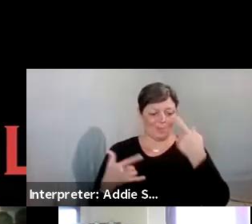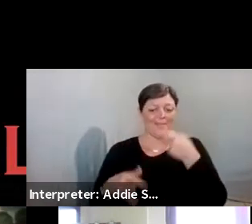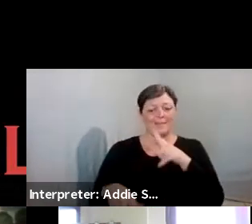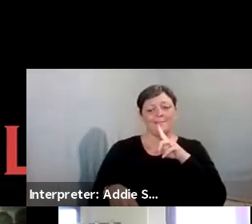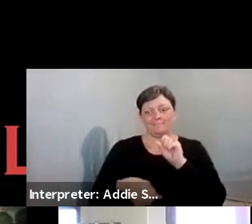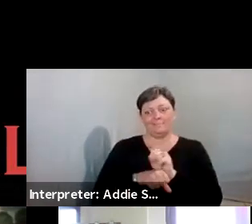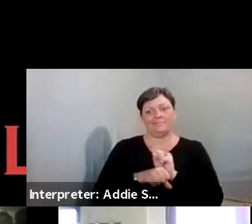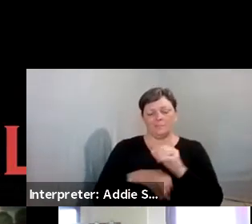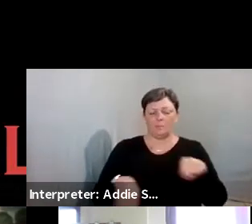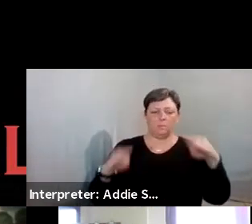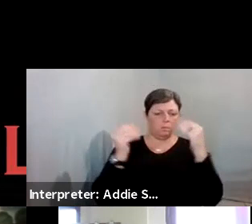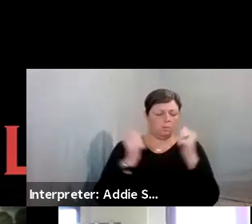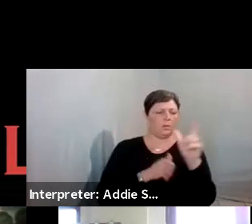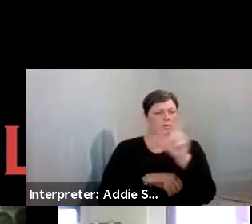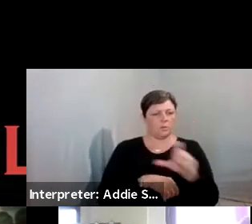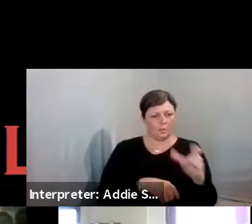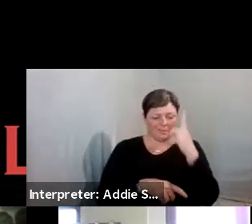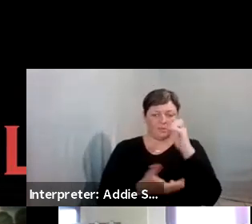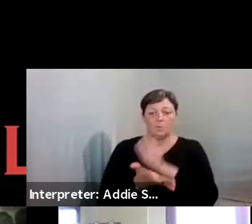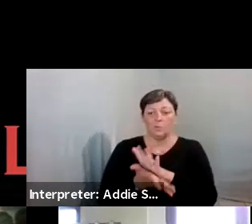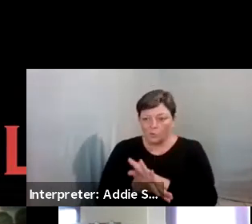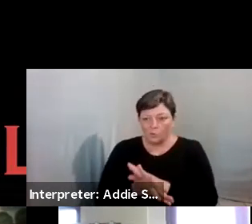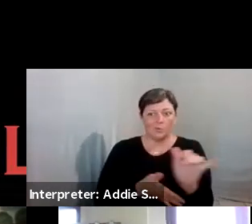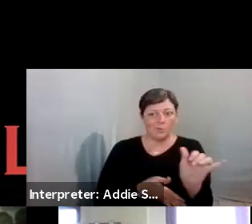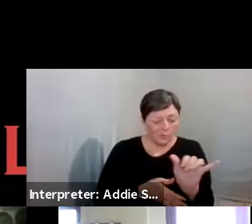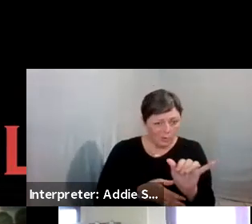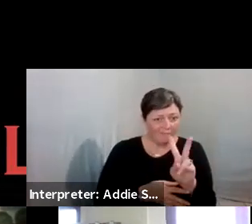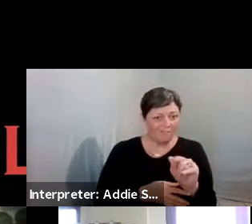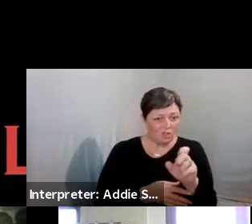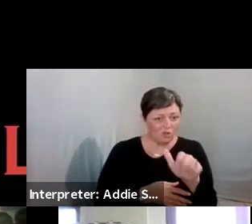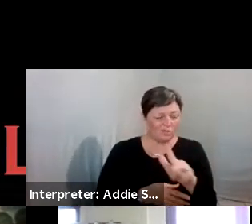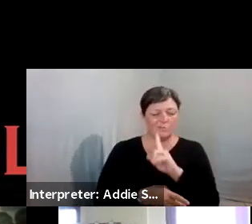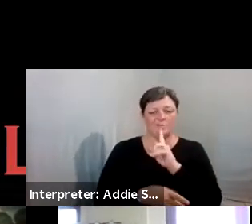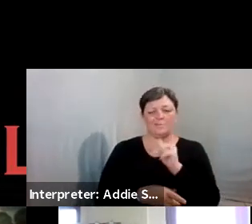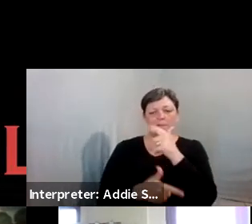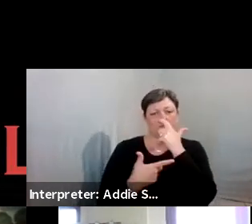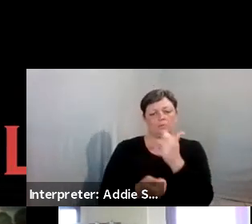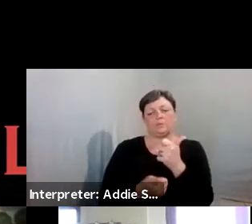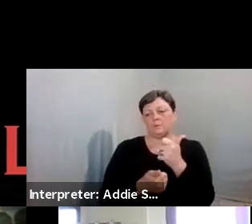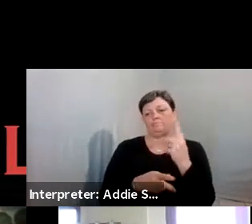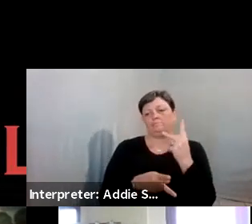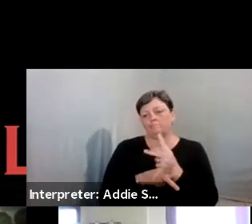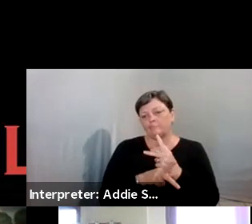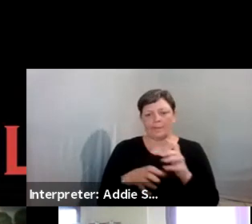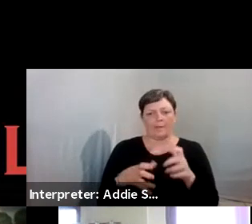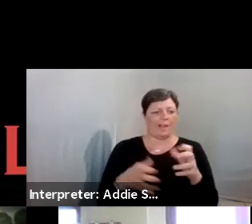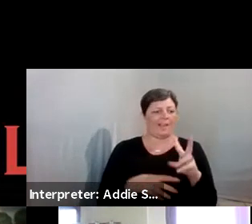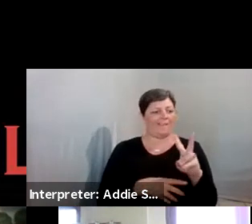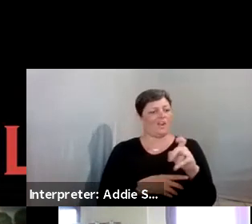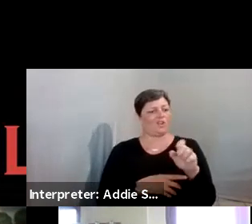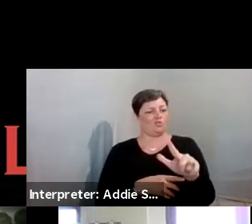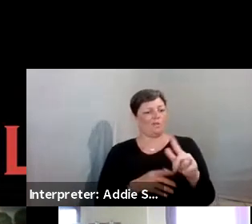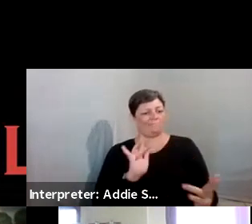Zoom overload, especially since schools were virtual, and they really aren't interested in maintaining a lot of that virtual